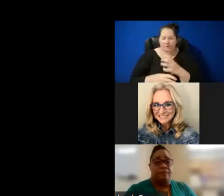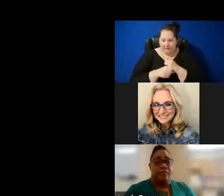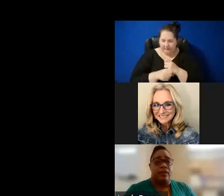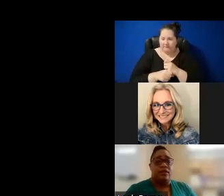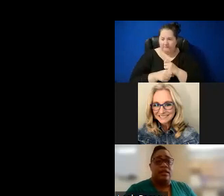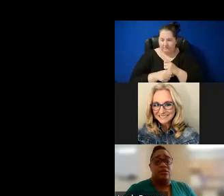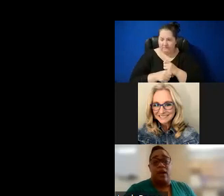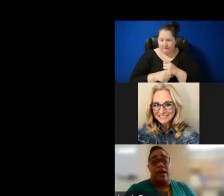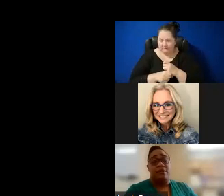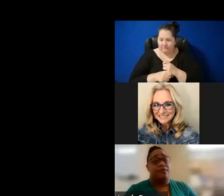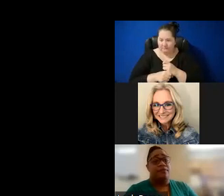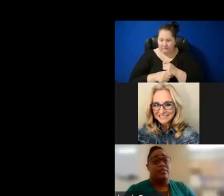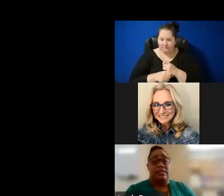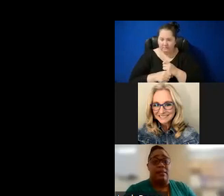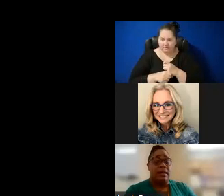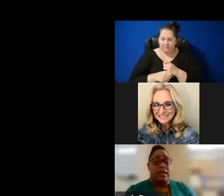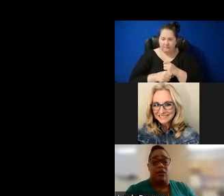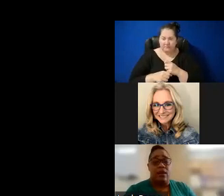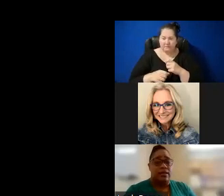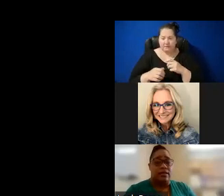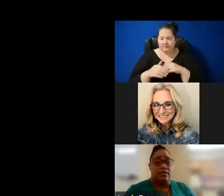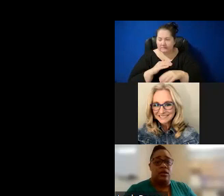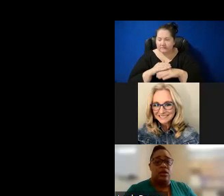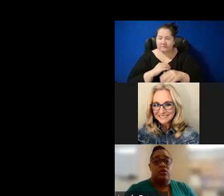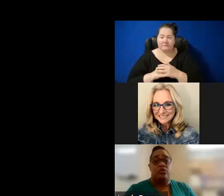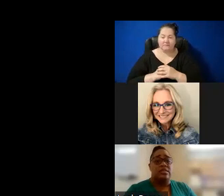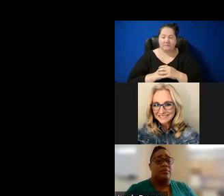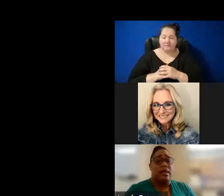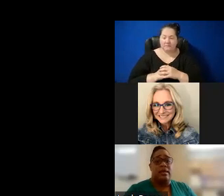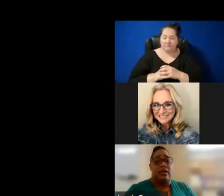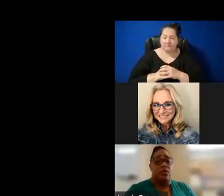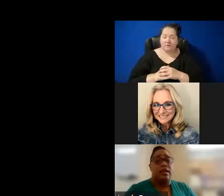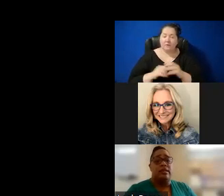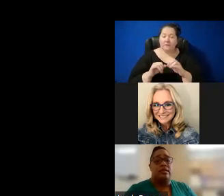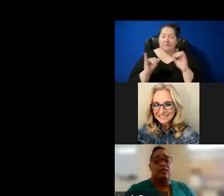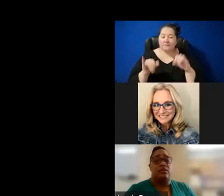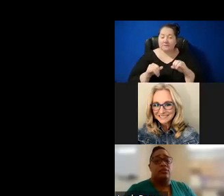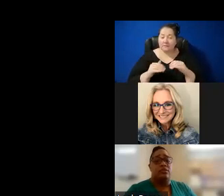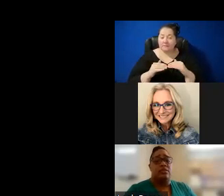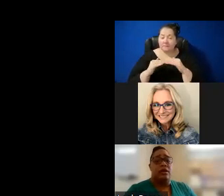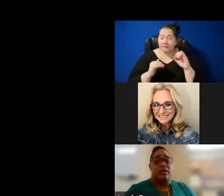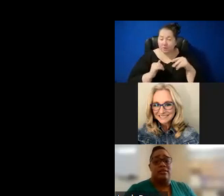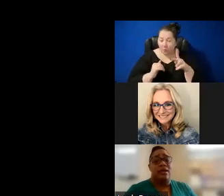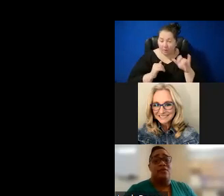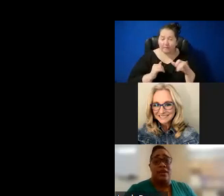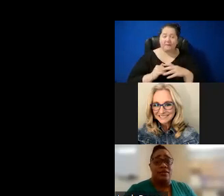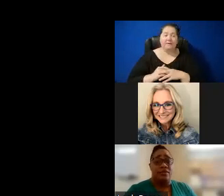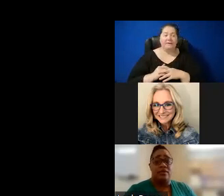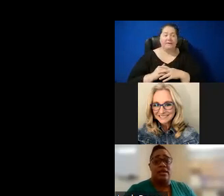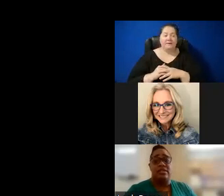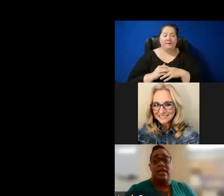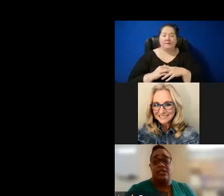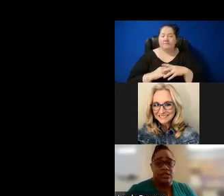need. Then you have systematic inequalities. So systematic inequalities includes disparities in